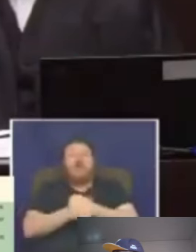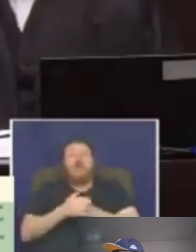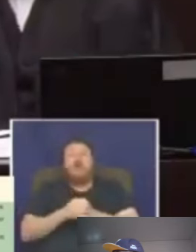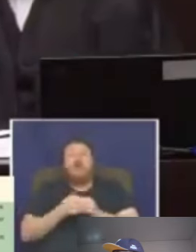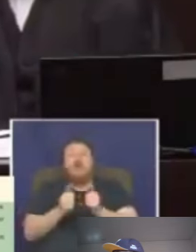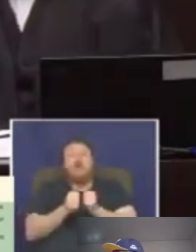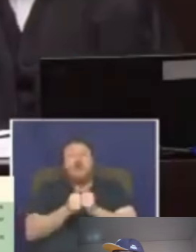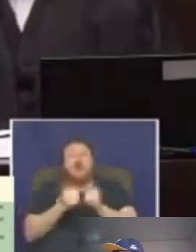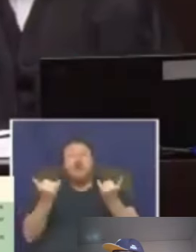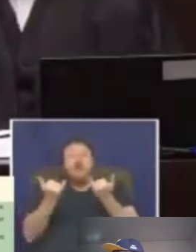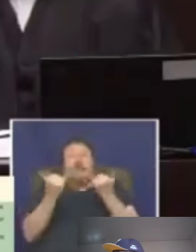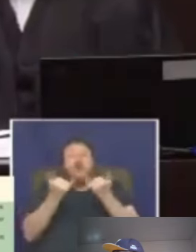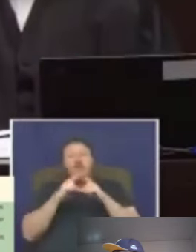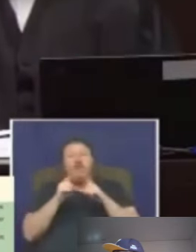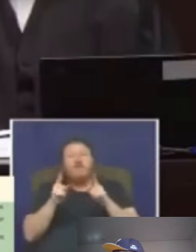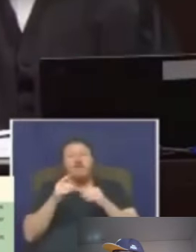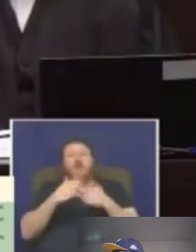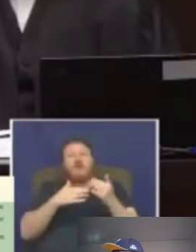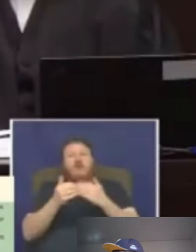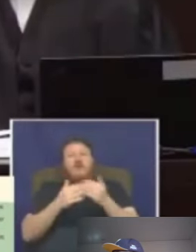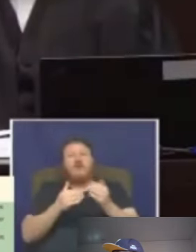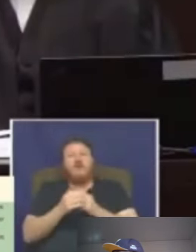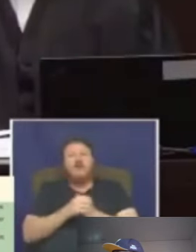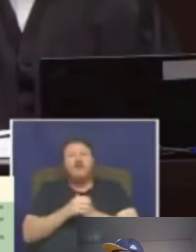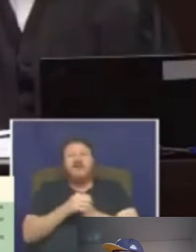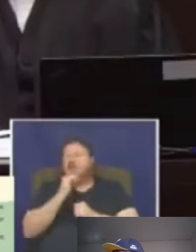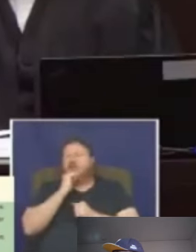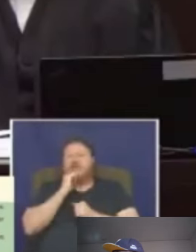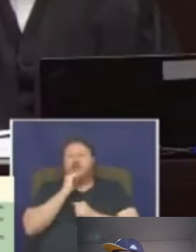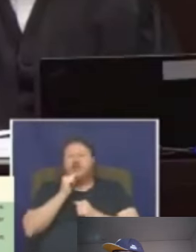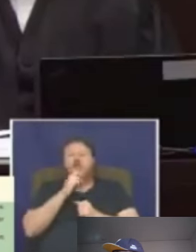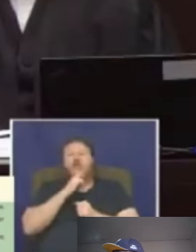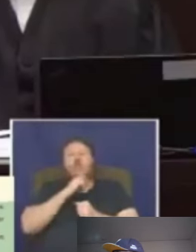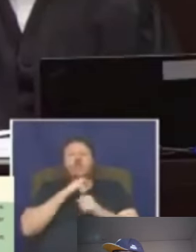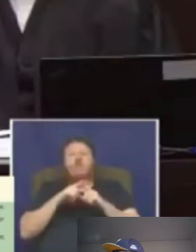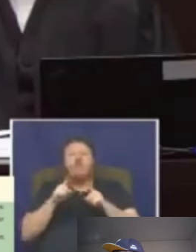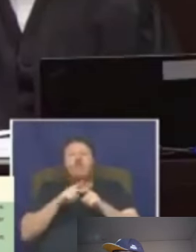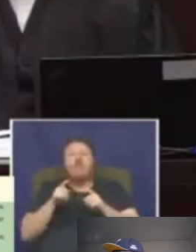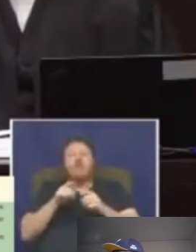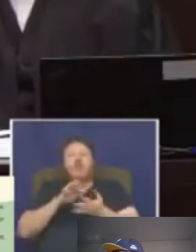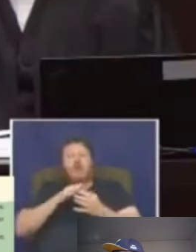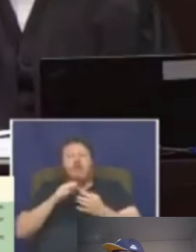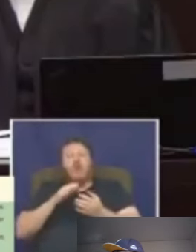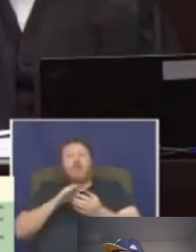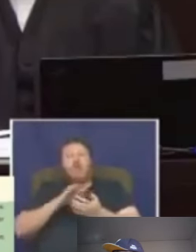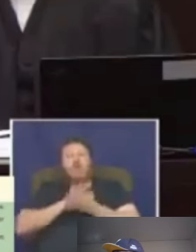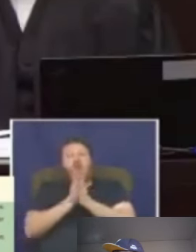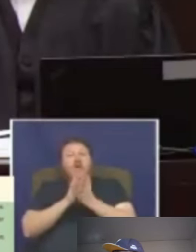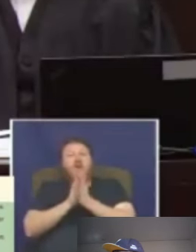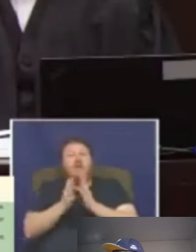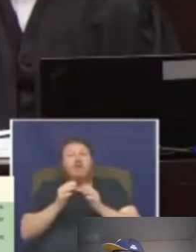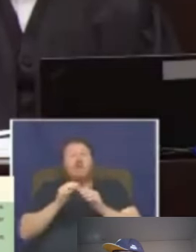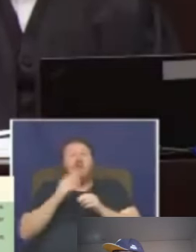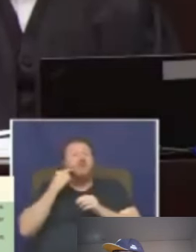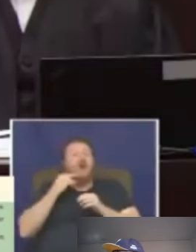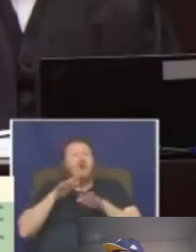together to celebrate our differences constructively, rather than use those differences as a destructive wedge to drive people